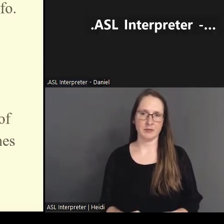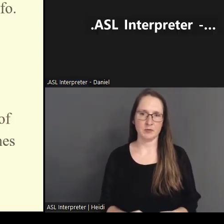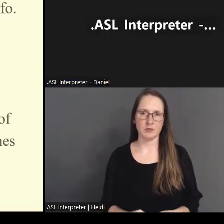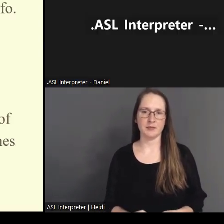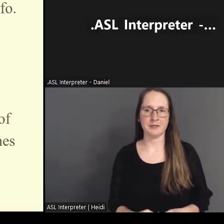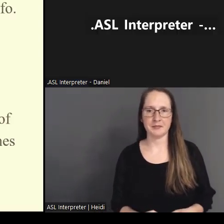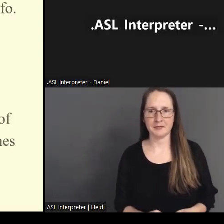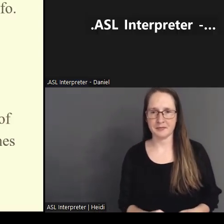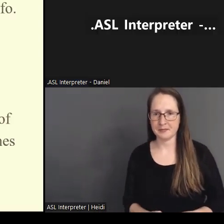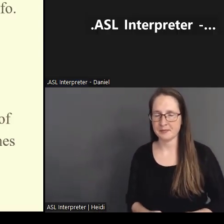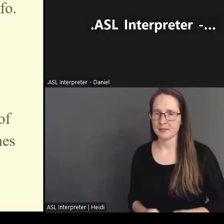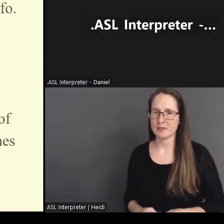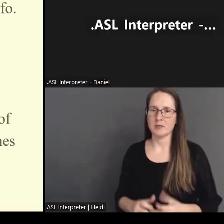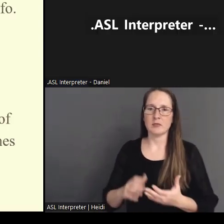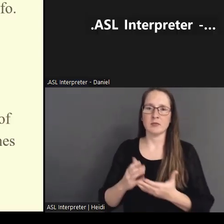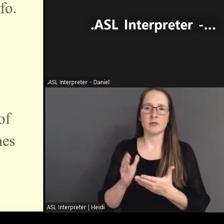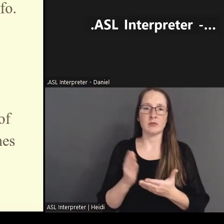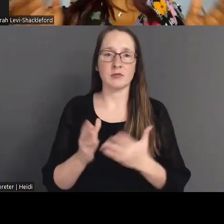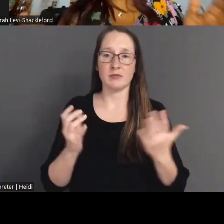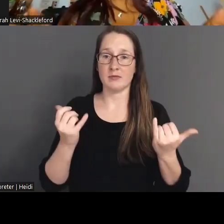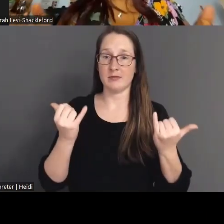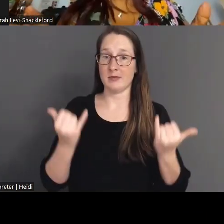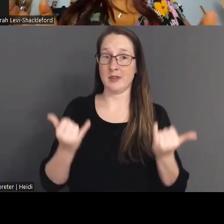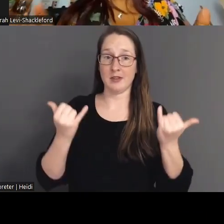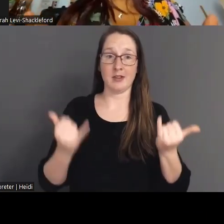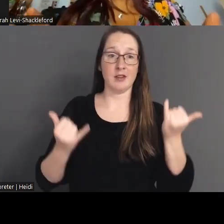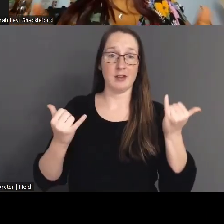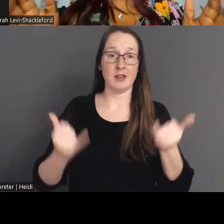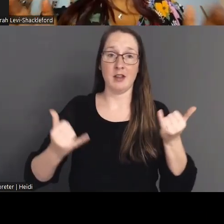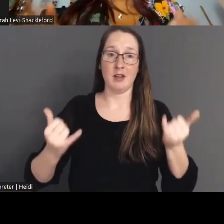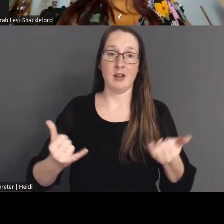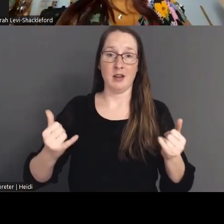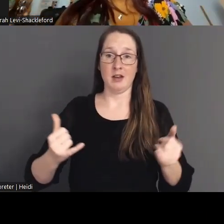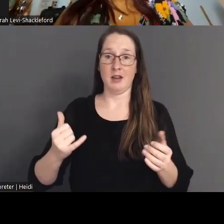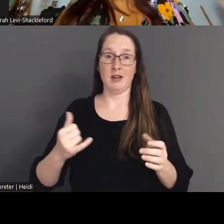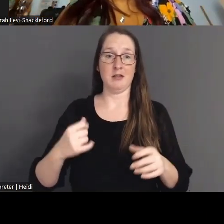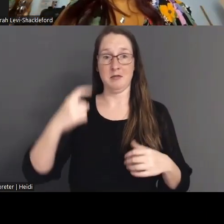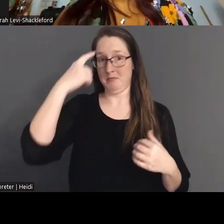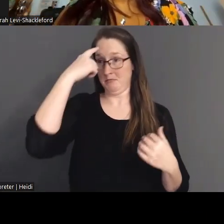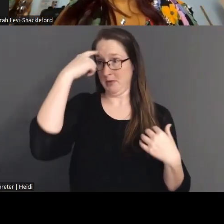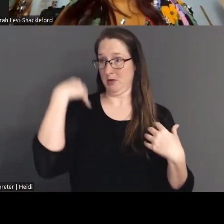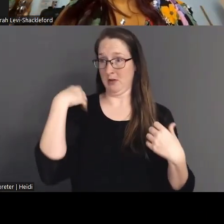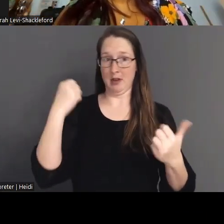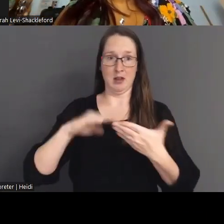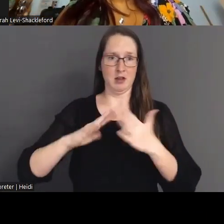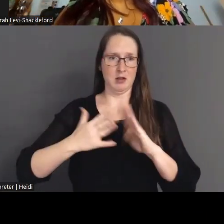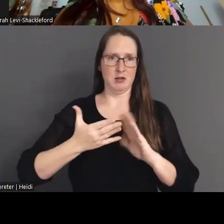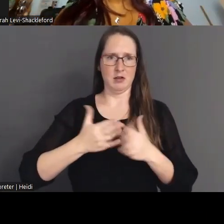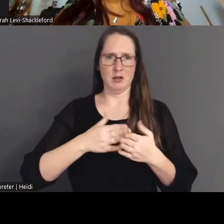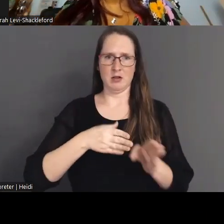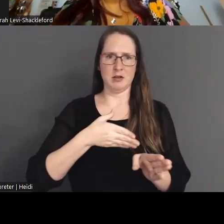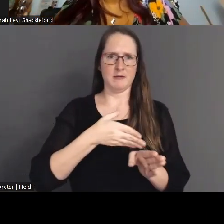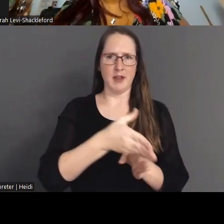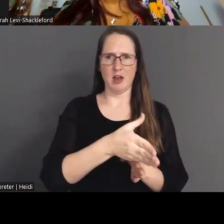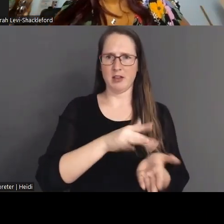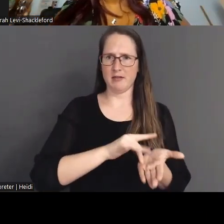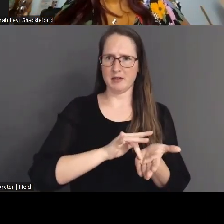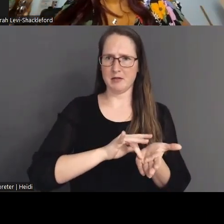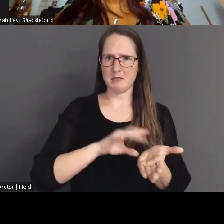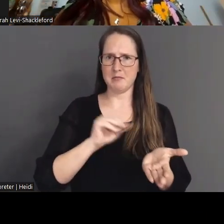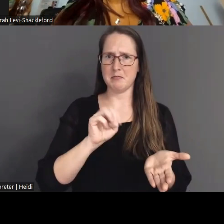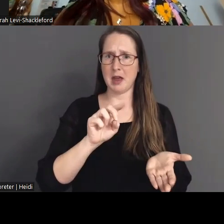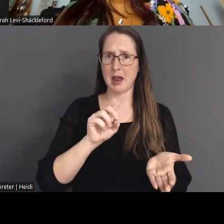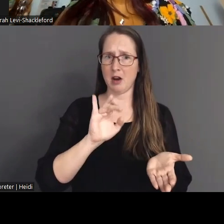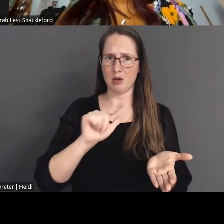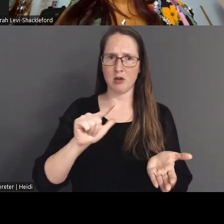All right. So now in the medical field, in the mental health community, what can be done? So the first thing I recommend,